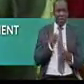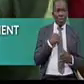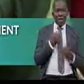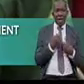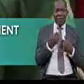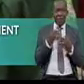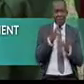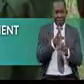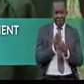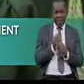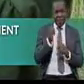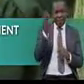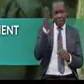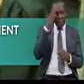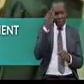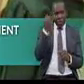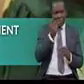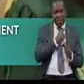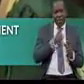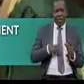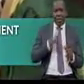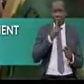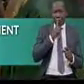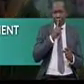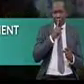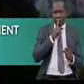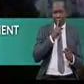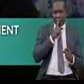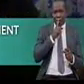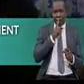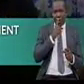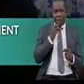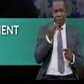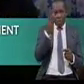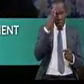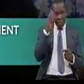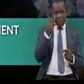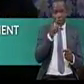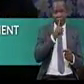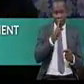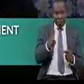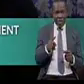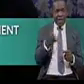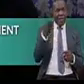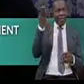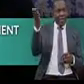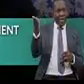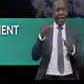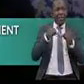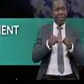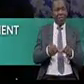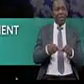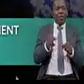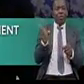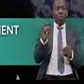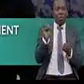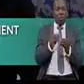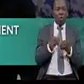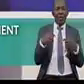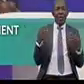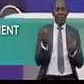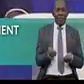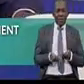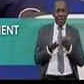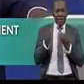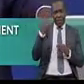more sacrifice for sin. You understand that? If, you know, the food is there,